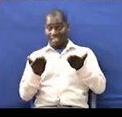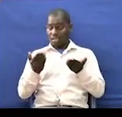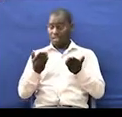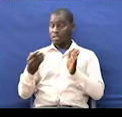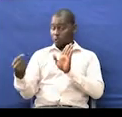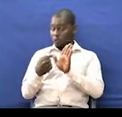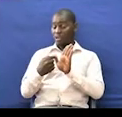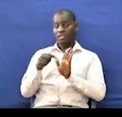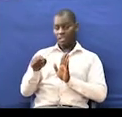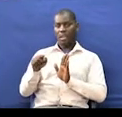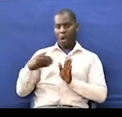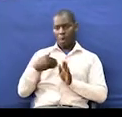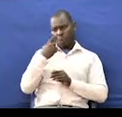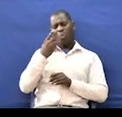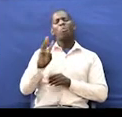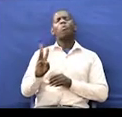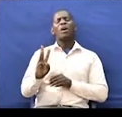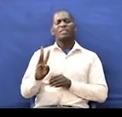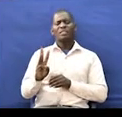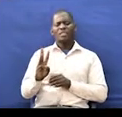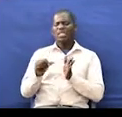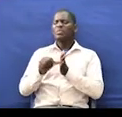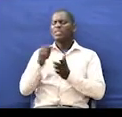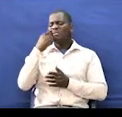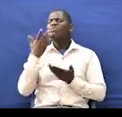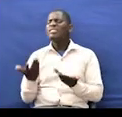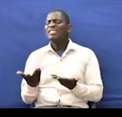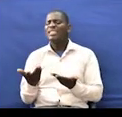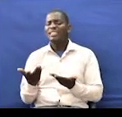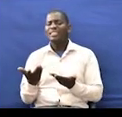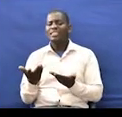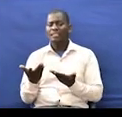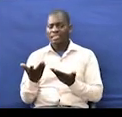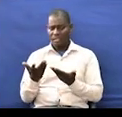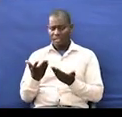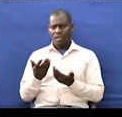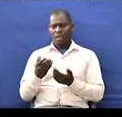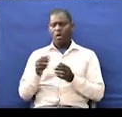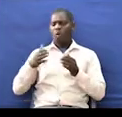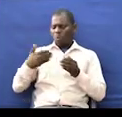What you see? Student, do you see? What are you observing?